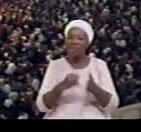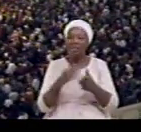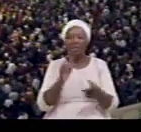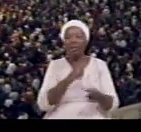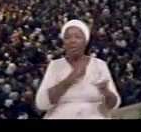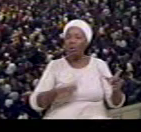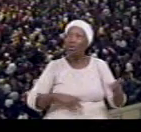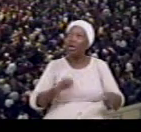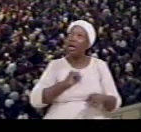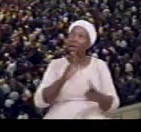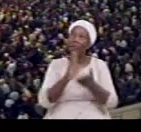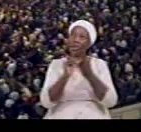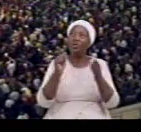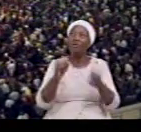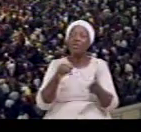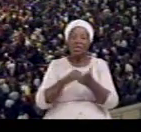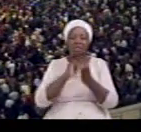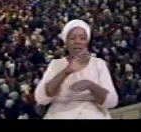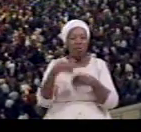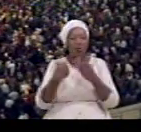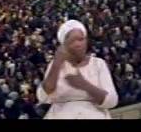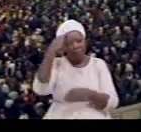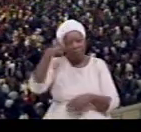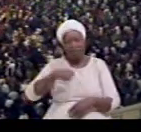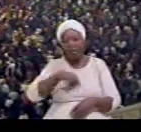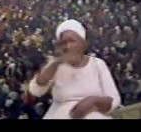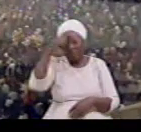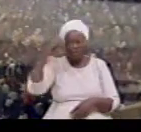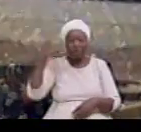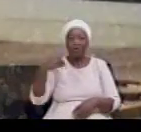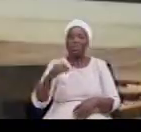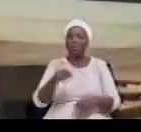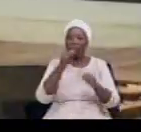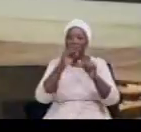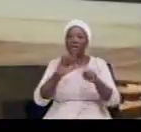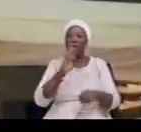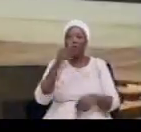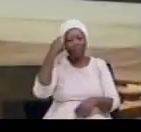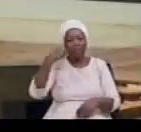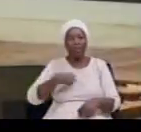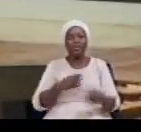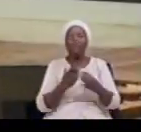the blessings are for you through his blood.